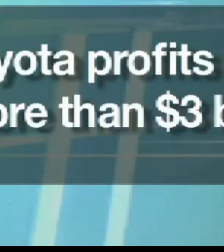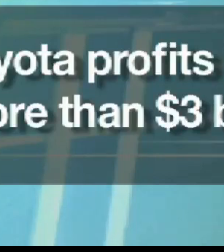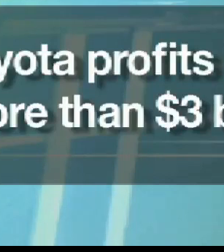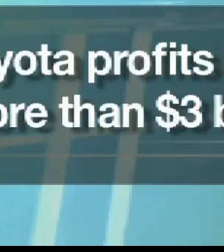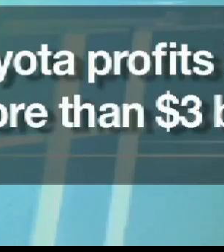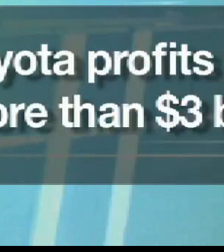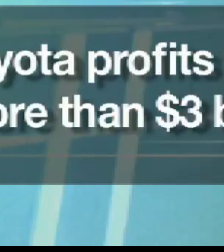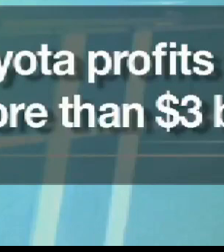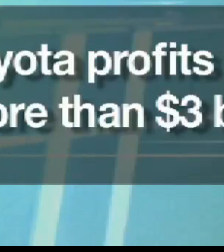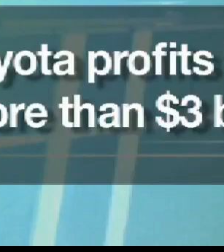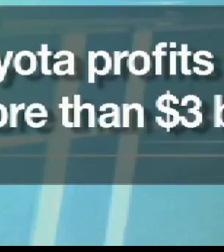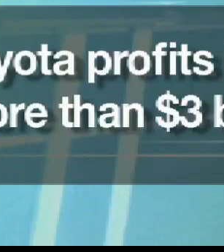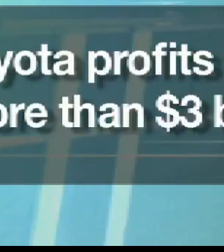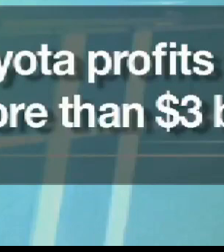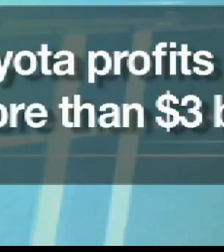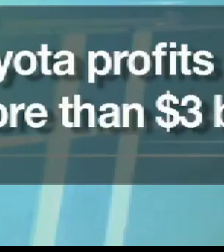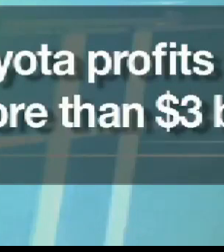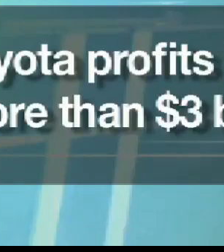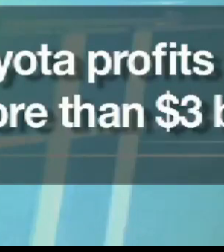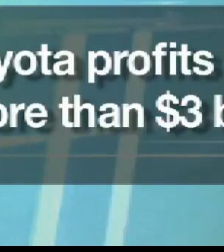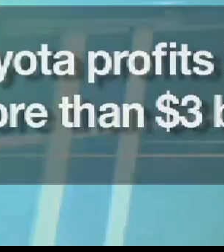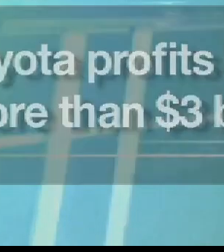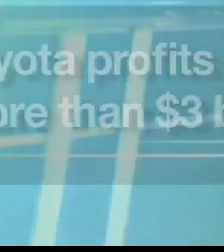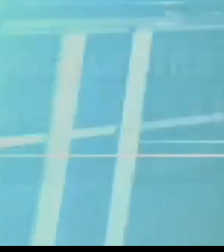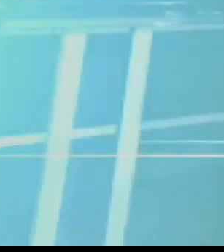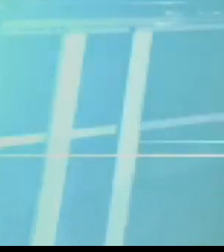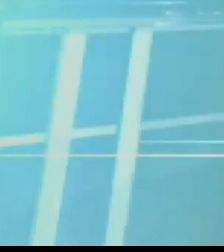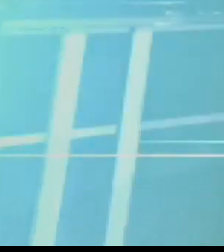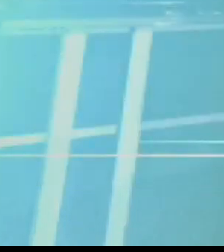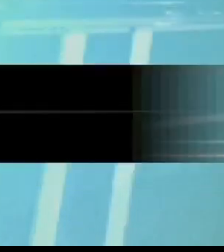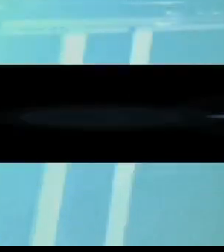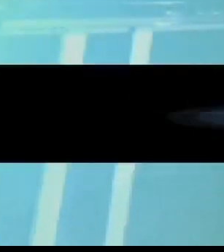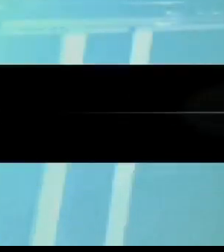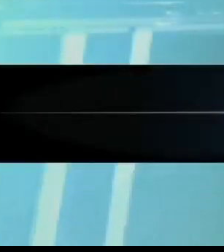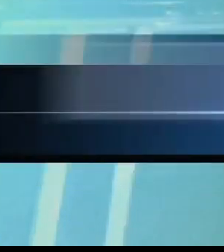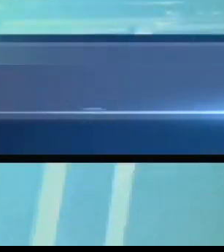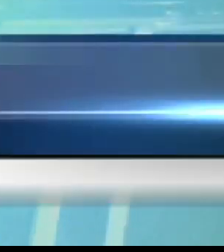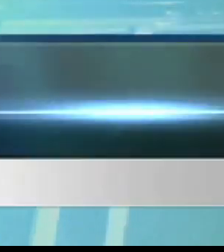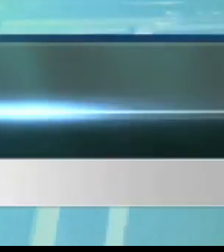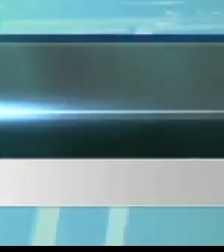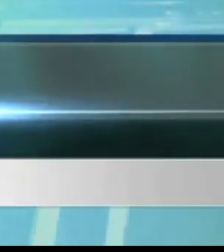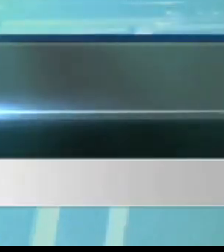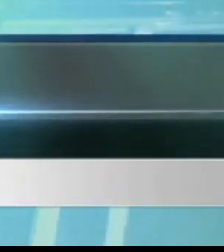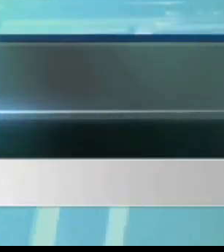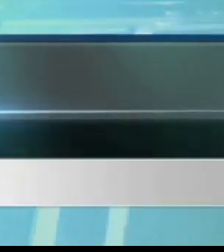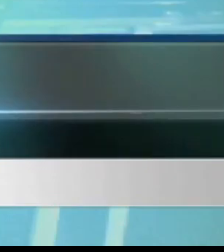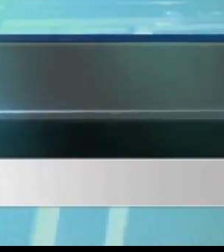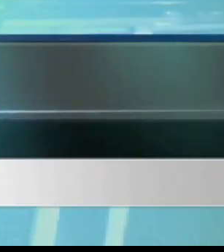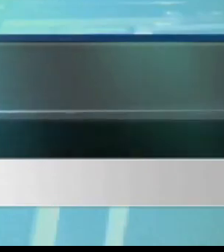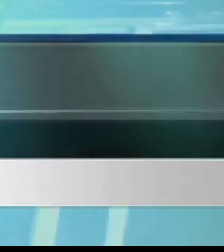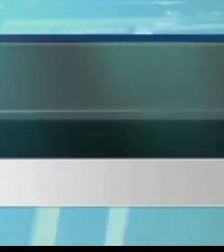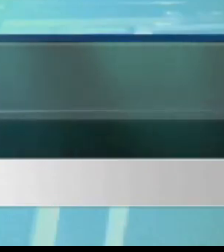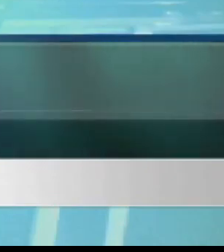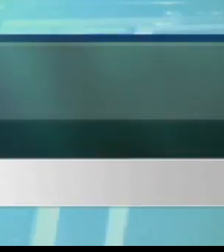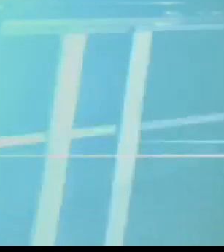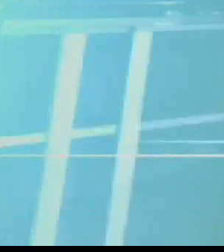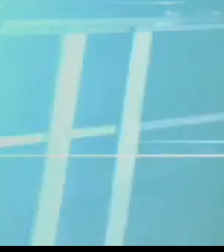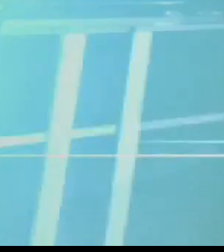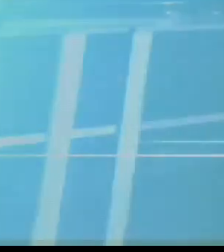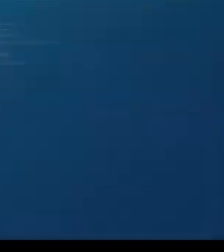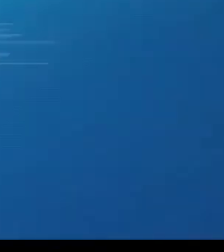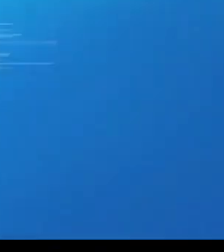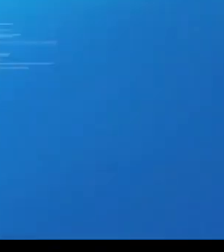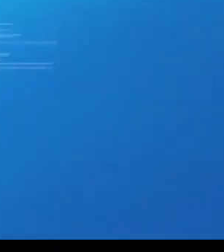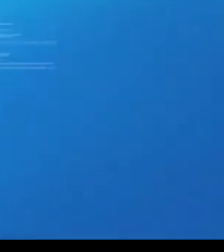disaster disrupted supply chains and hurt production. And that's a look at your Royal Fidelity Business News. I'm LaDawn Davis.